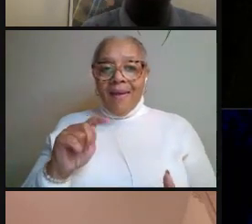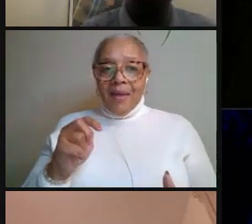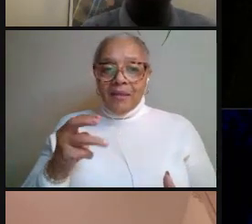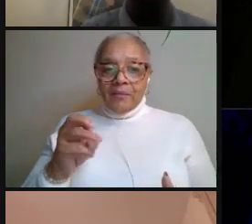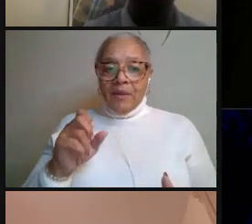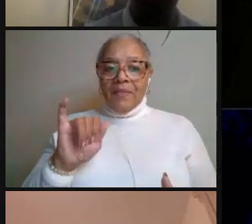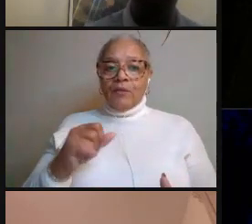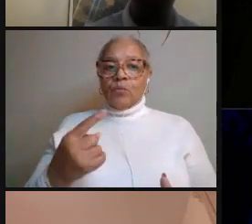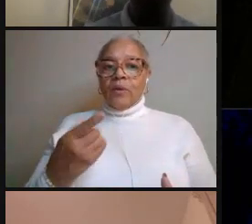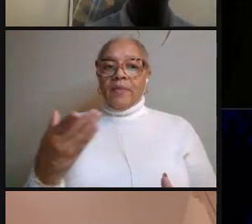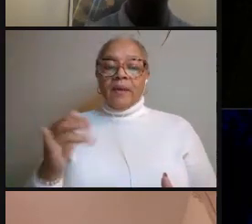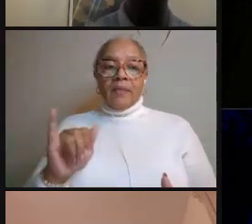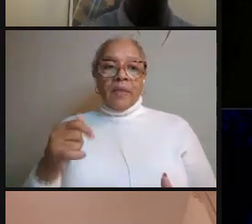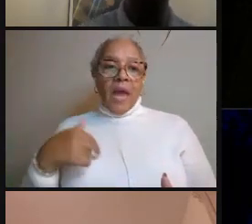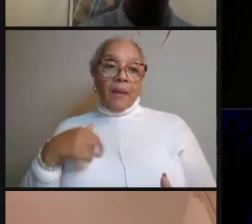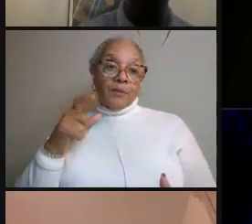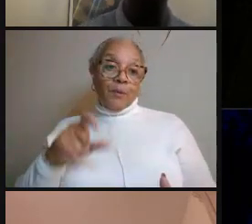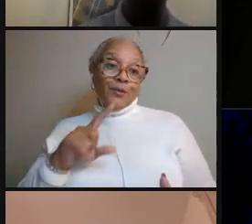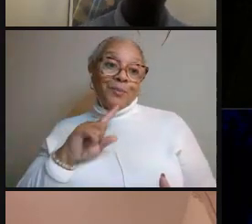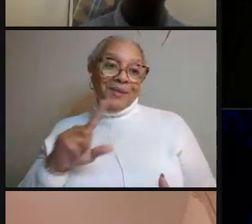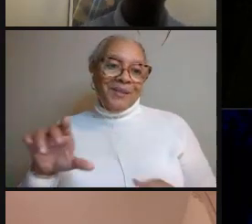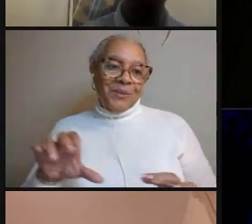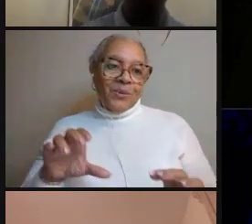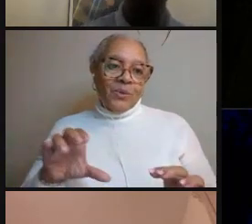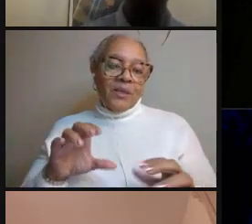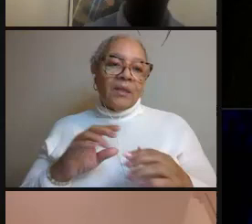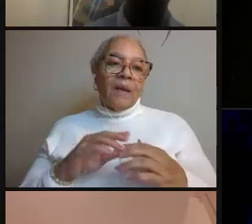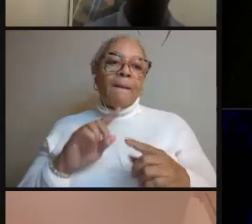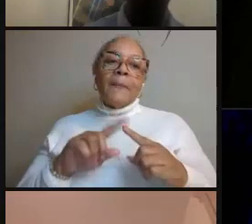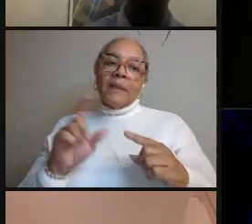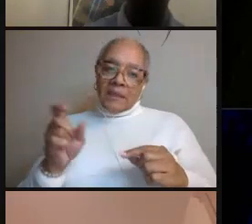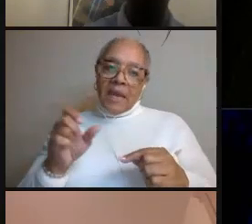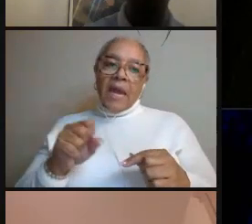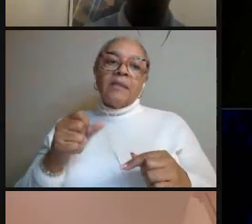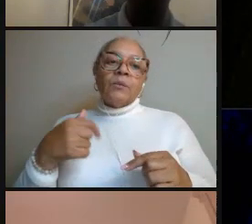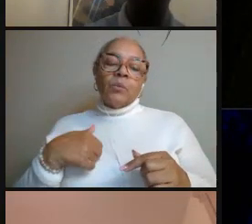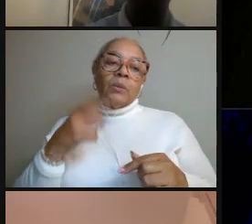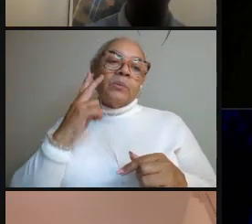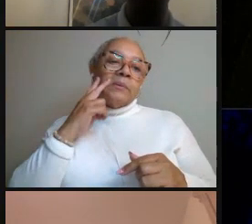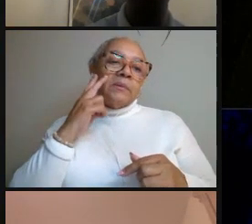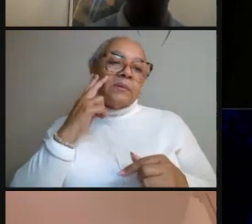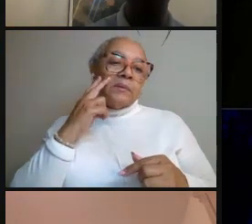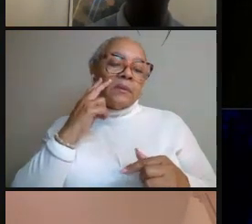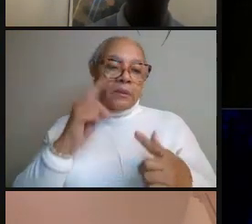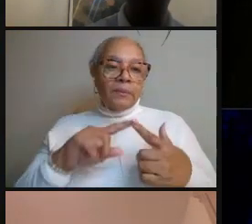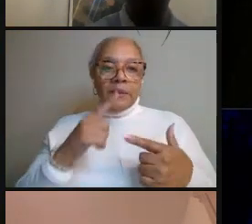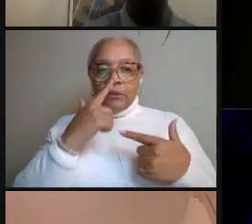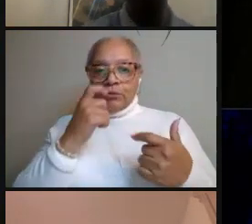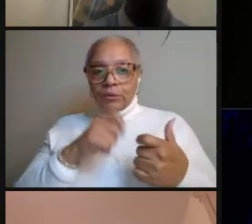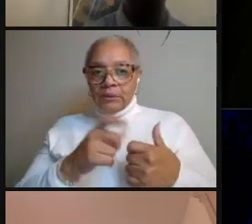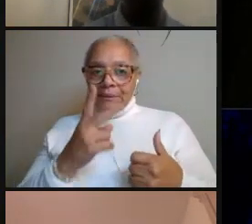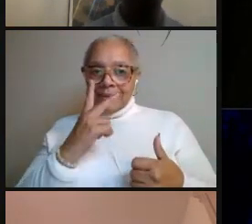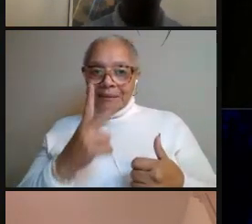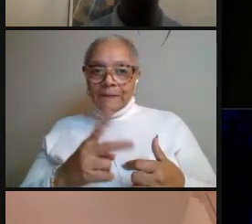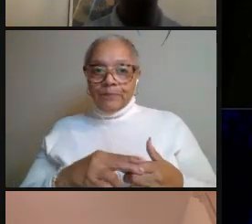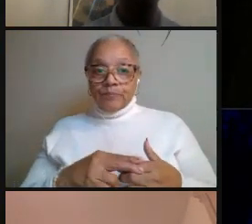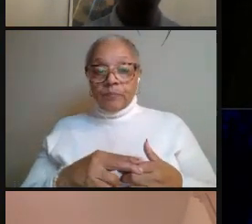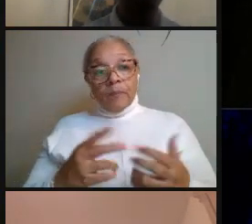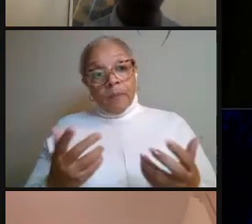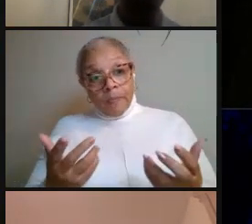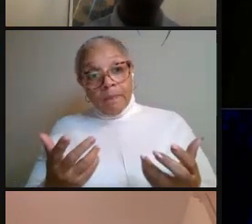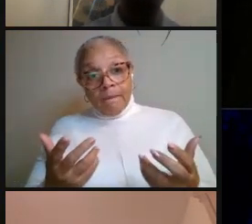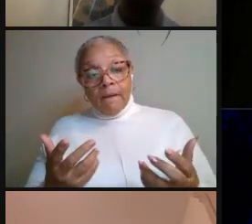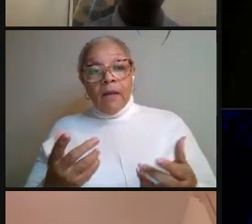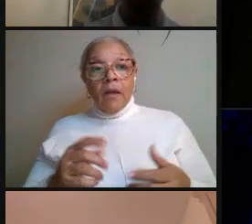that I'm supposed to be doing. But yeah, we'll see. It will be interesting to see. But I mean, the problem also